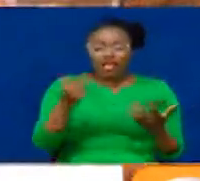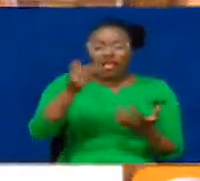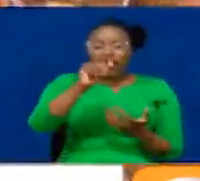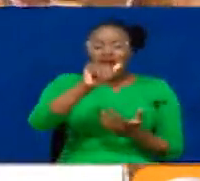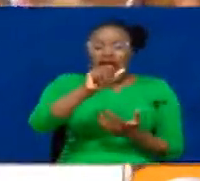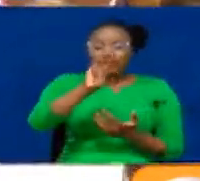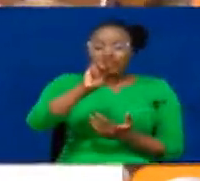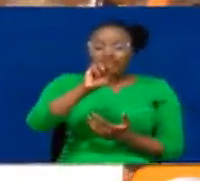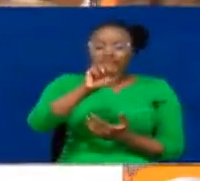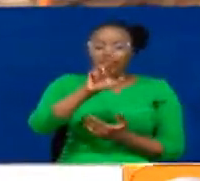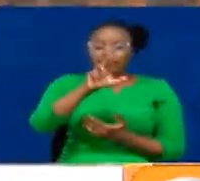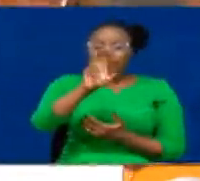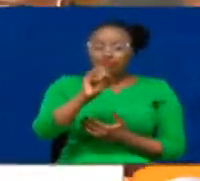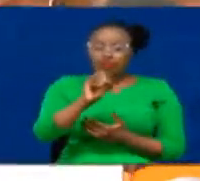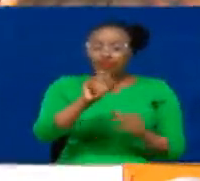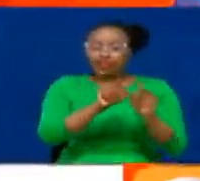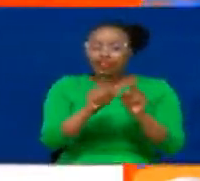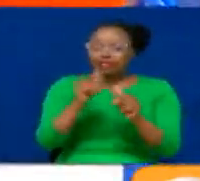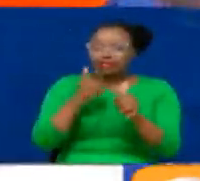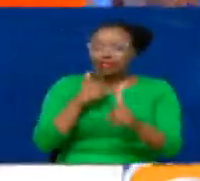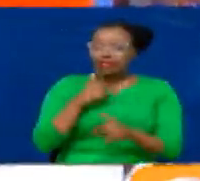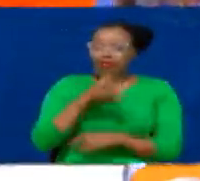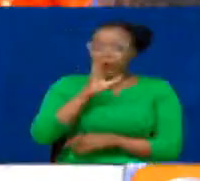hamiero. Nani atapokea samaki?